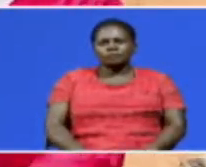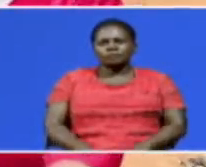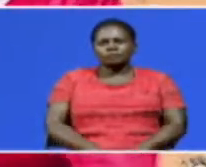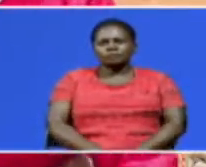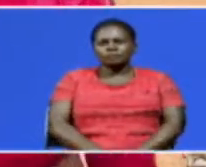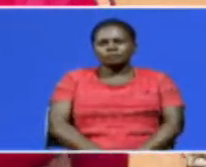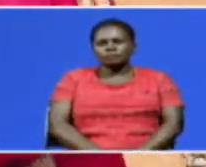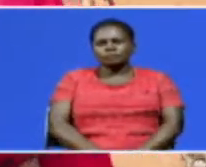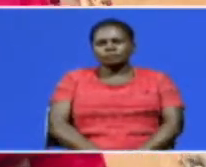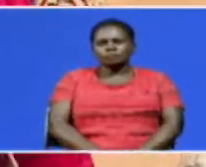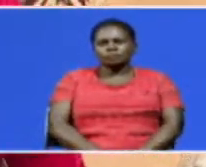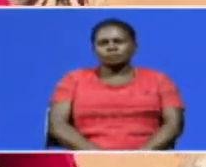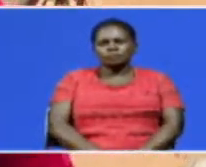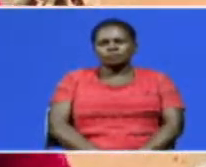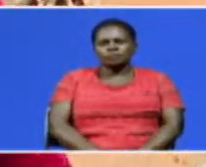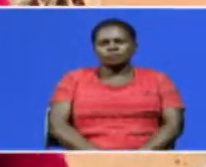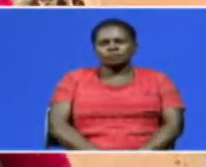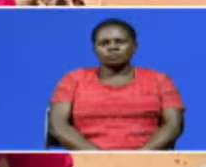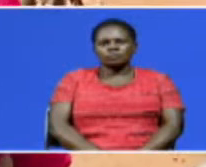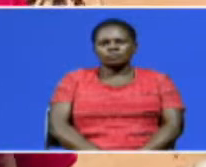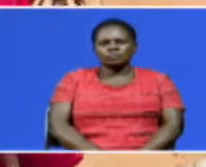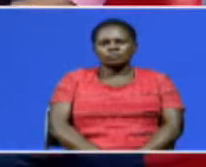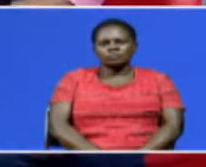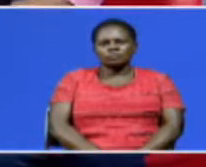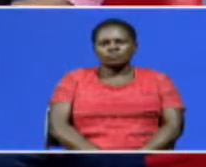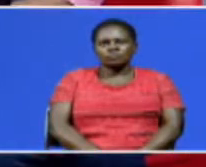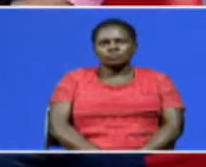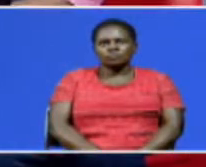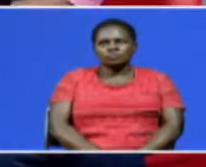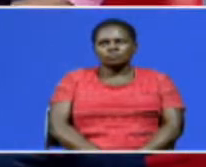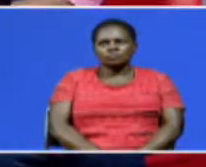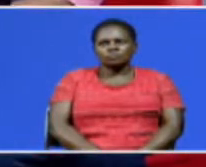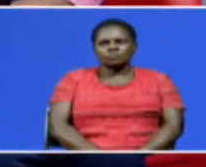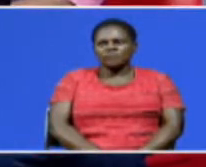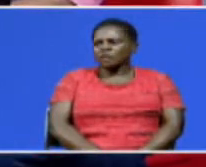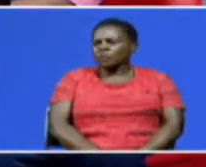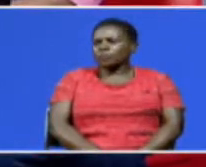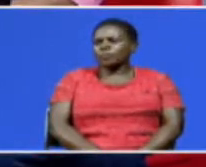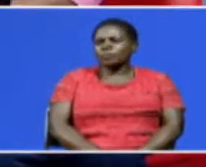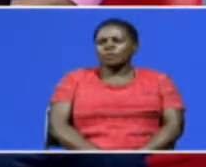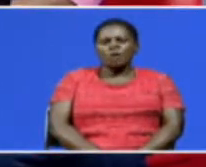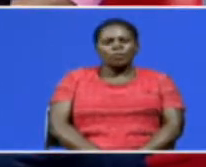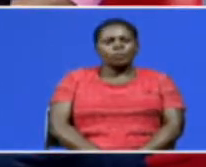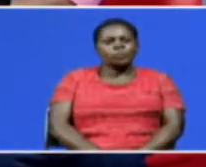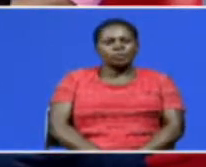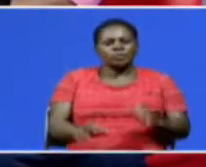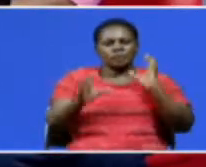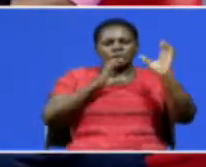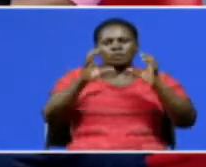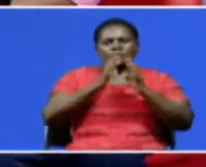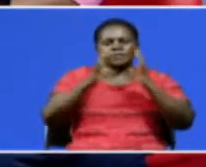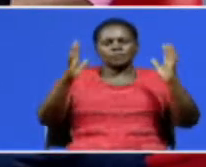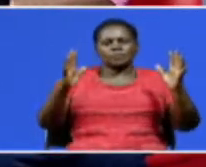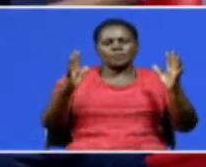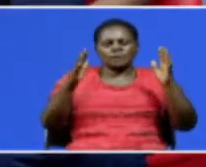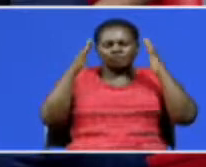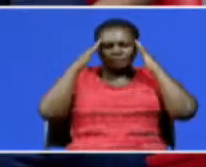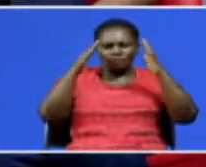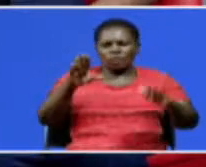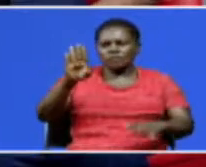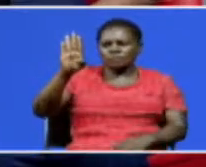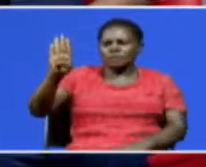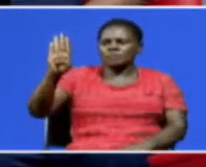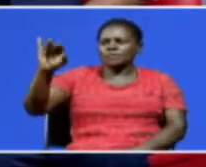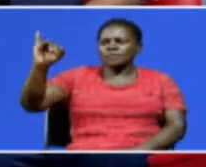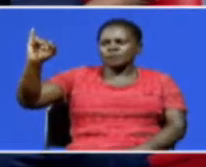Ibrahim Karanja, KTN News. Well, back to the big conversation this week centered on the Building